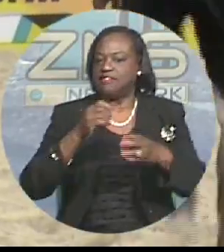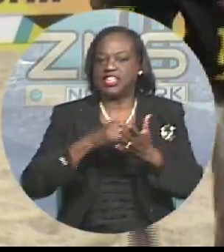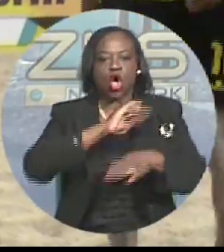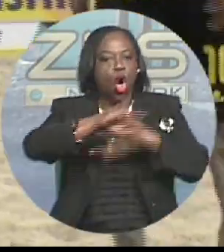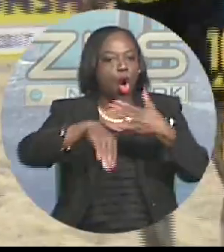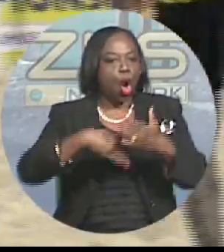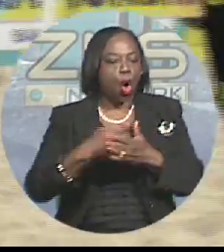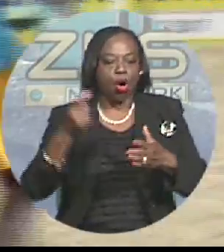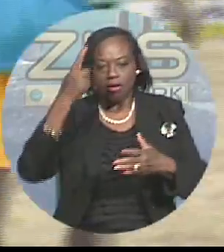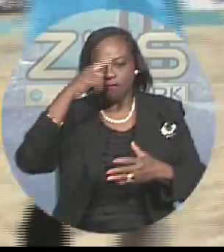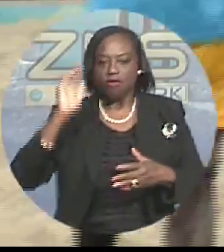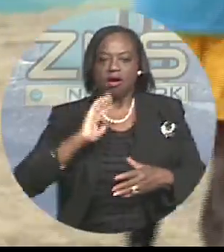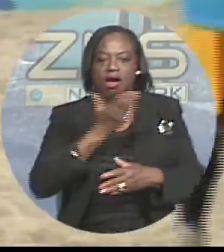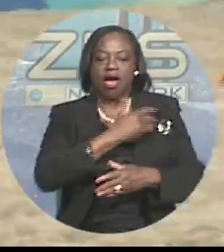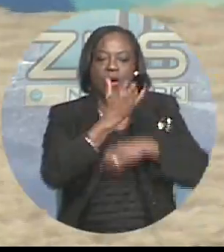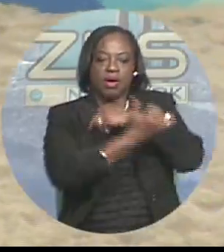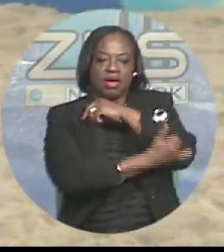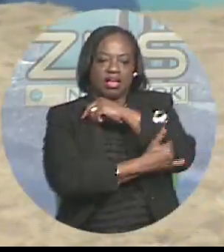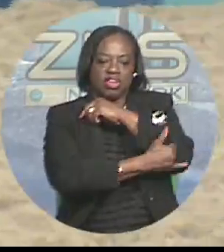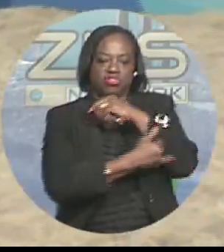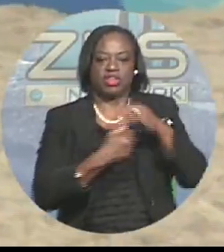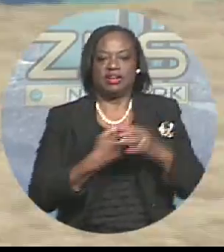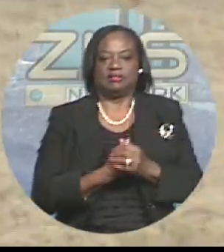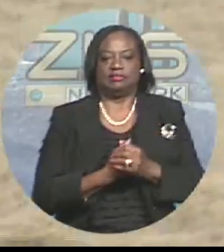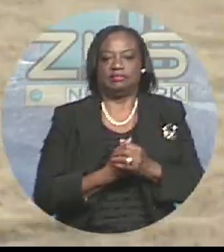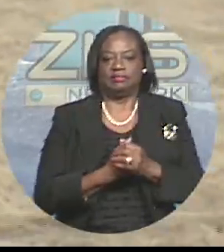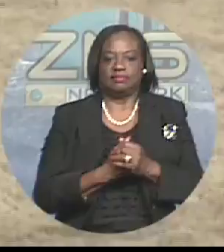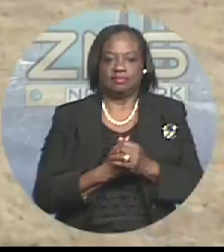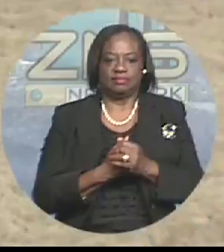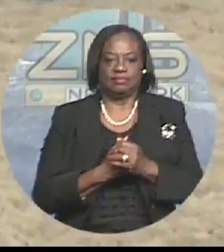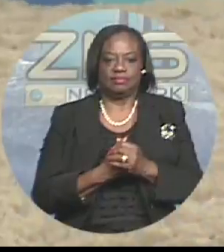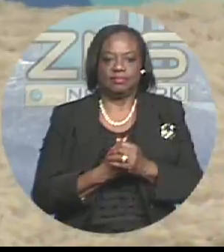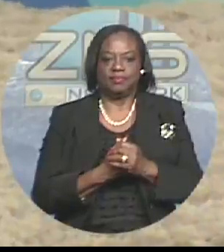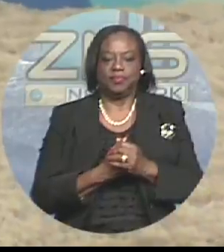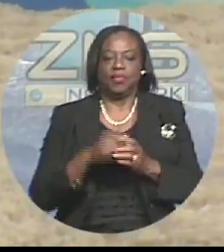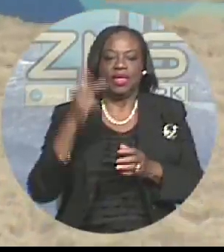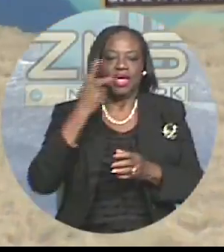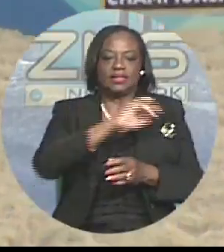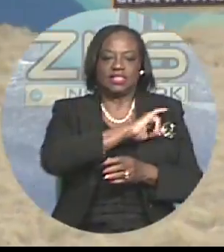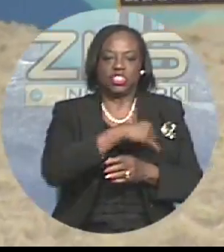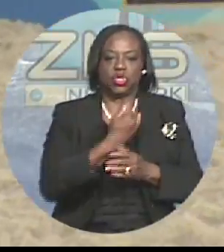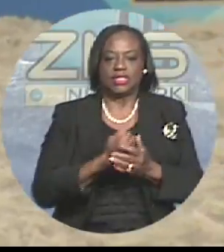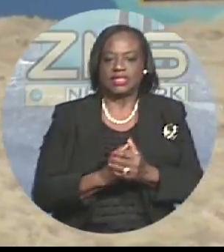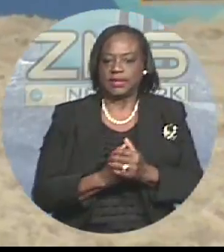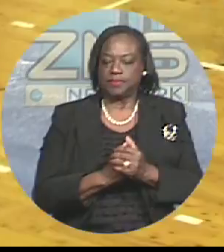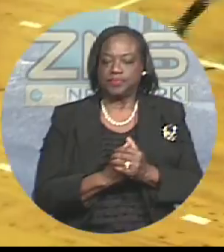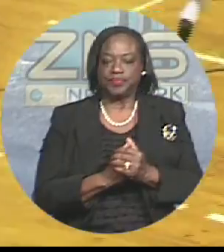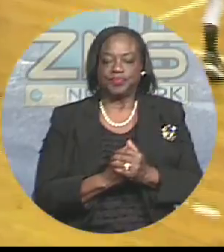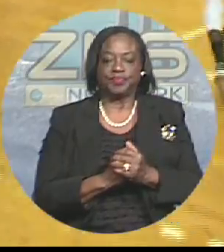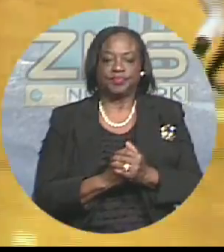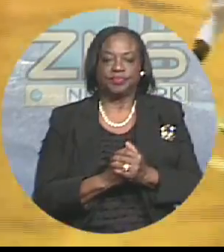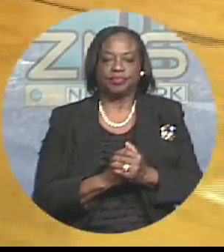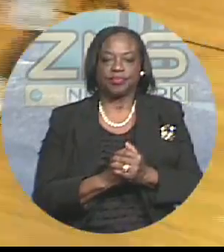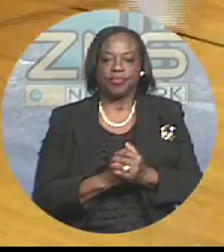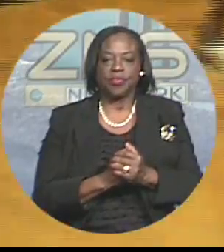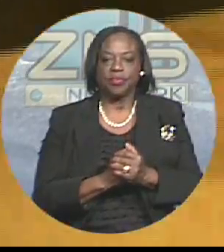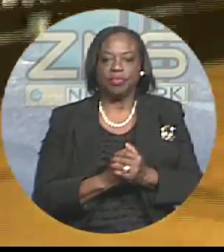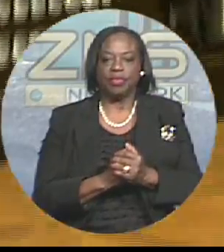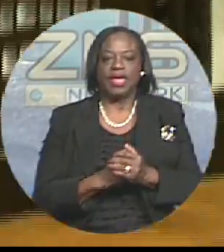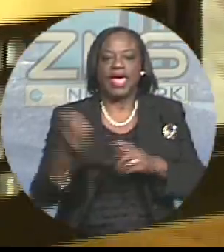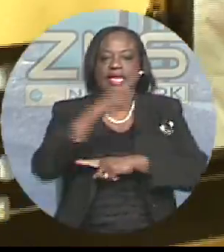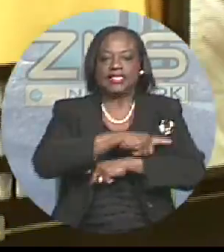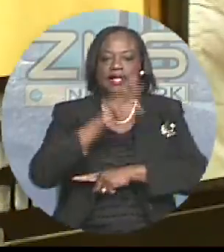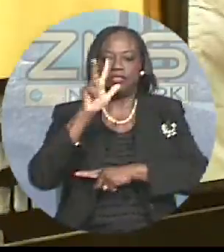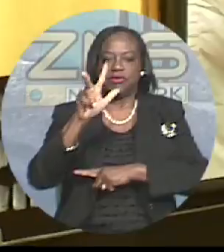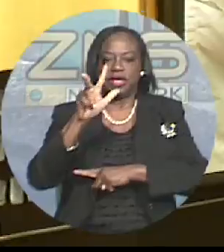continues with the semi-final and final matches scheduled for Sunday. Kelsey Johnson, ZNS Total Sports. Taking a look now at Day 3